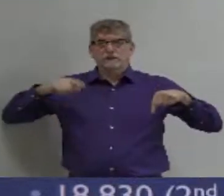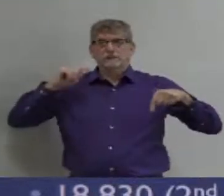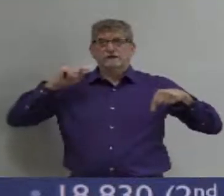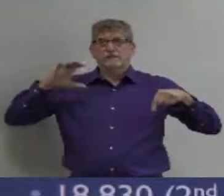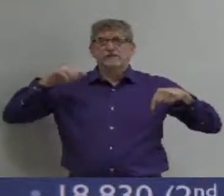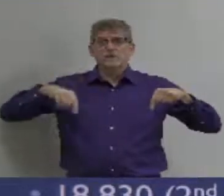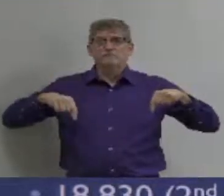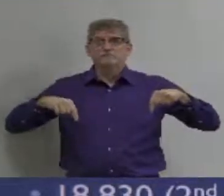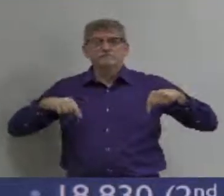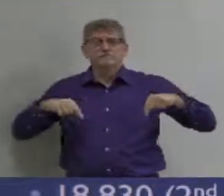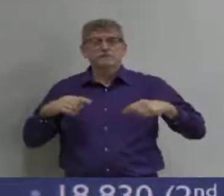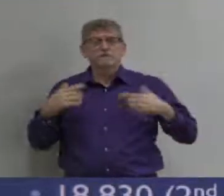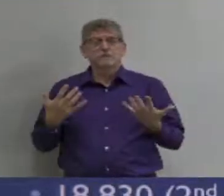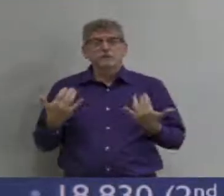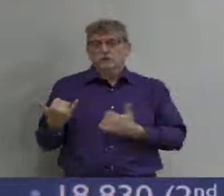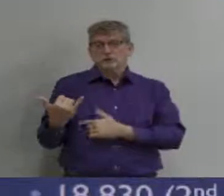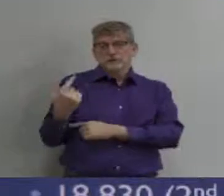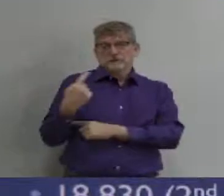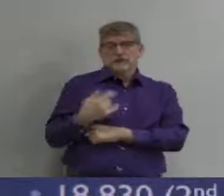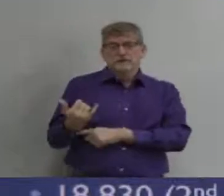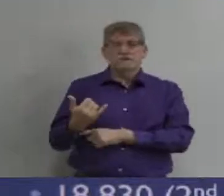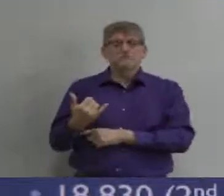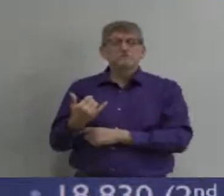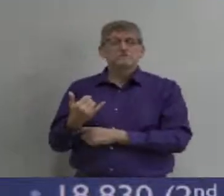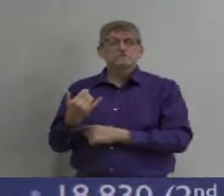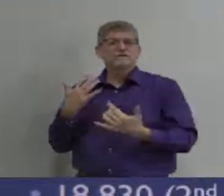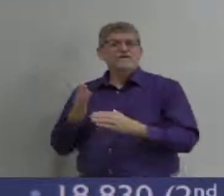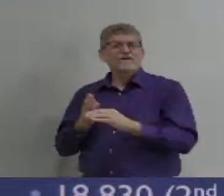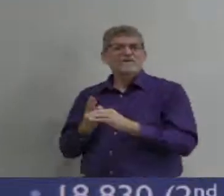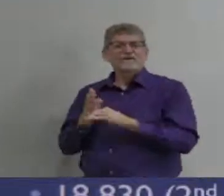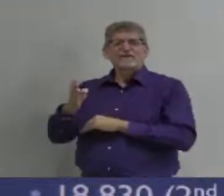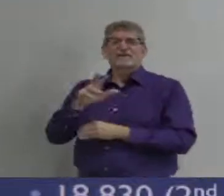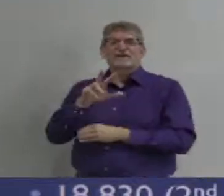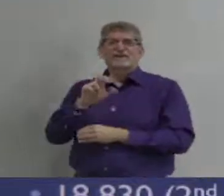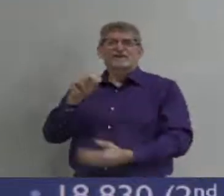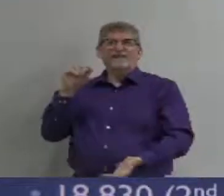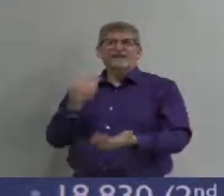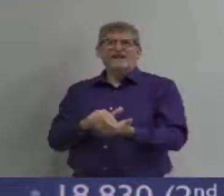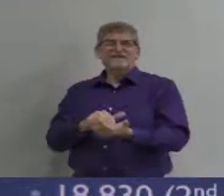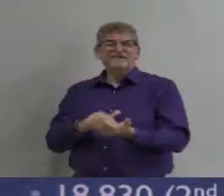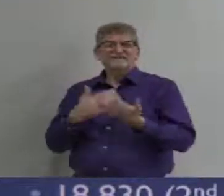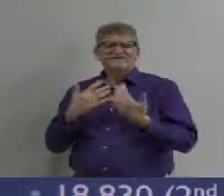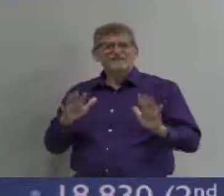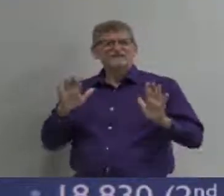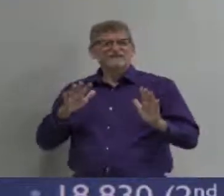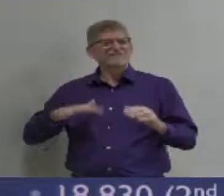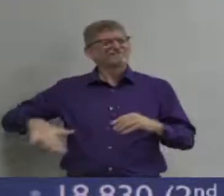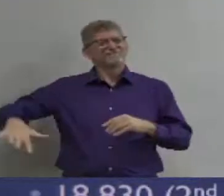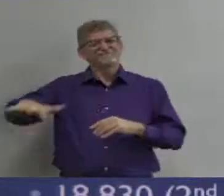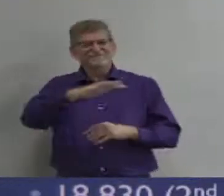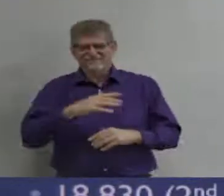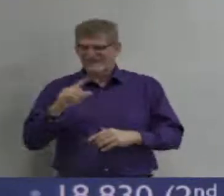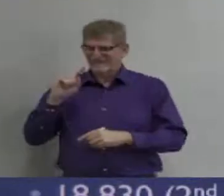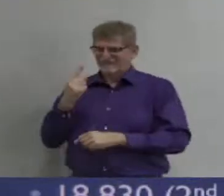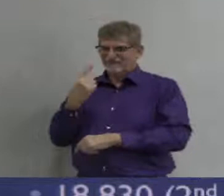As of today, we've had just over 30,000 Tippecanoe County residents receive their first dose of vaccine.